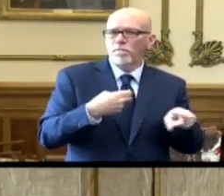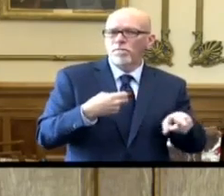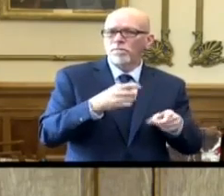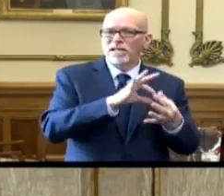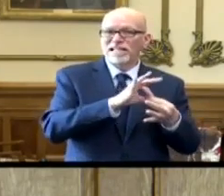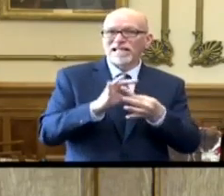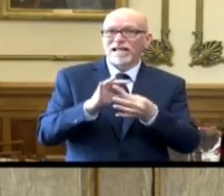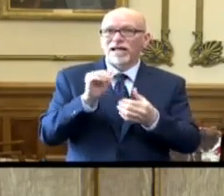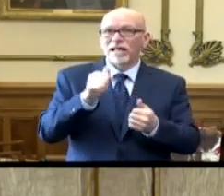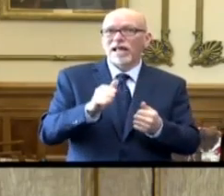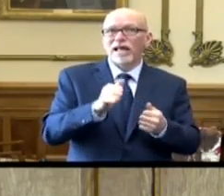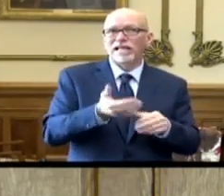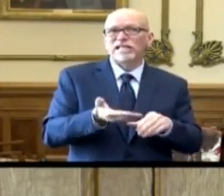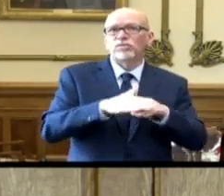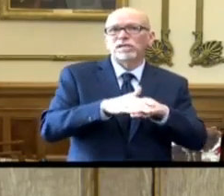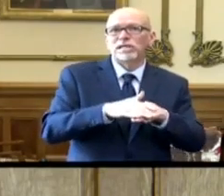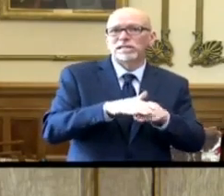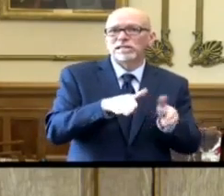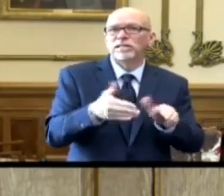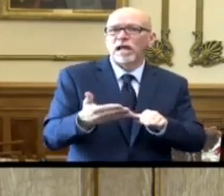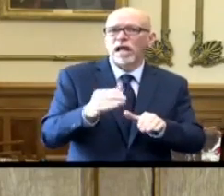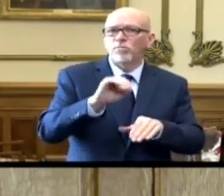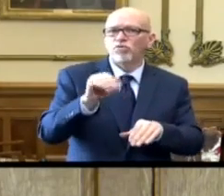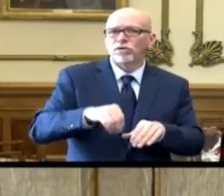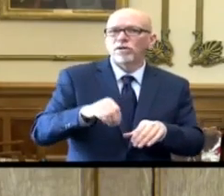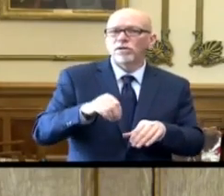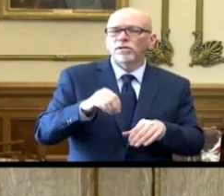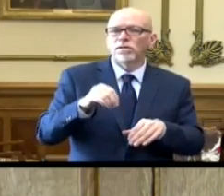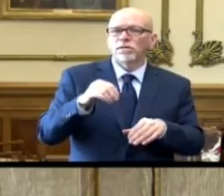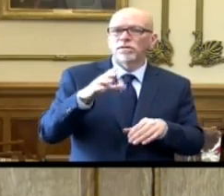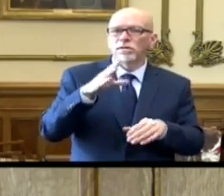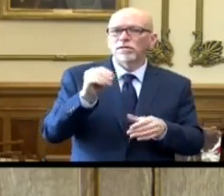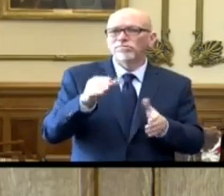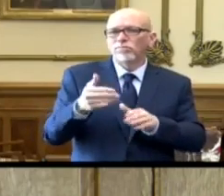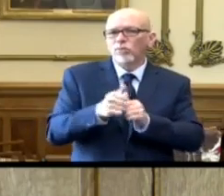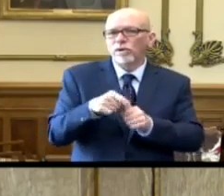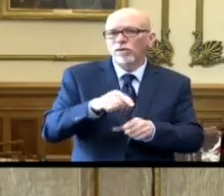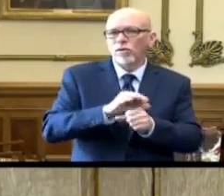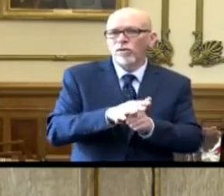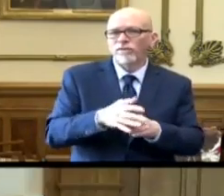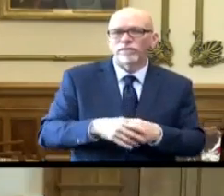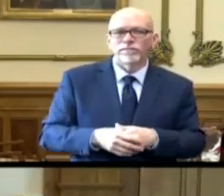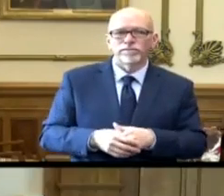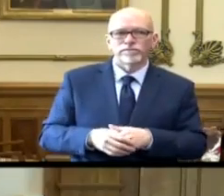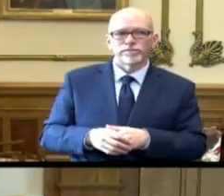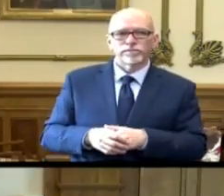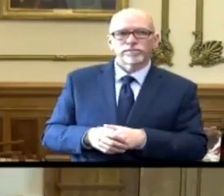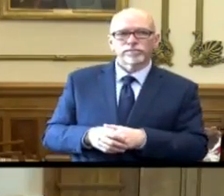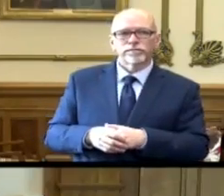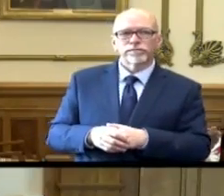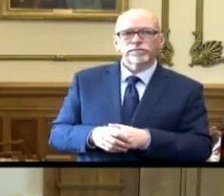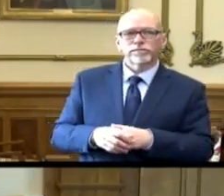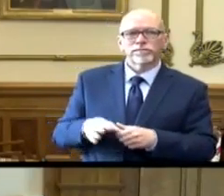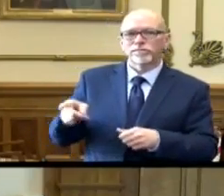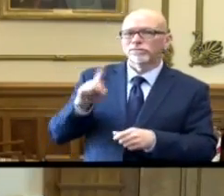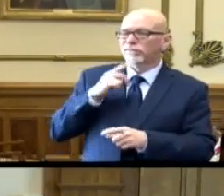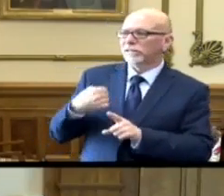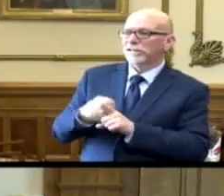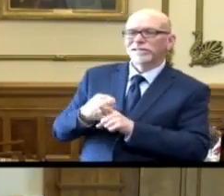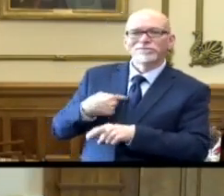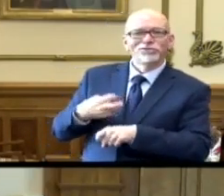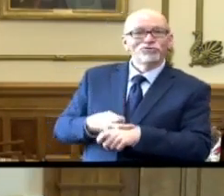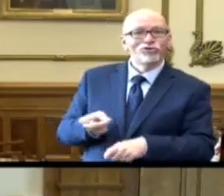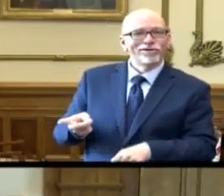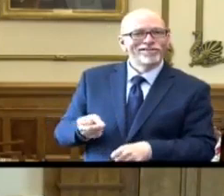can then contribute to an increased mortality rate and morbidity with this. Yeah, I would say that hit really close to home. Sorry,